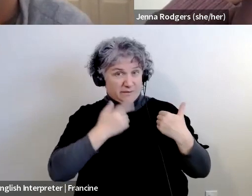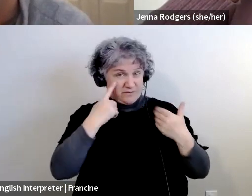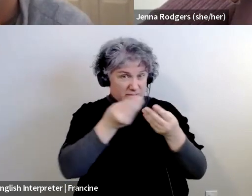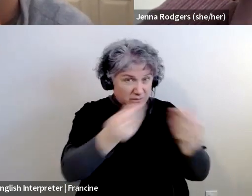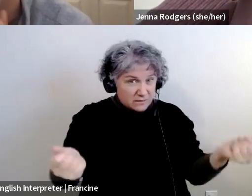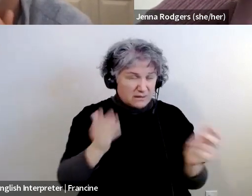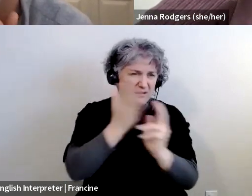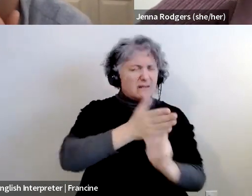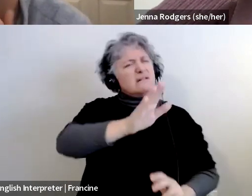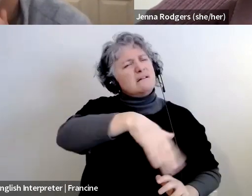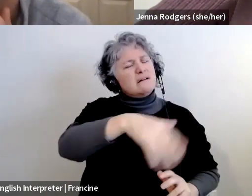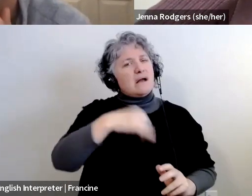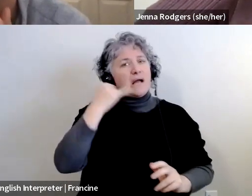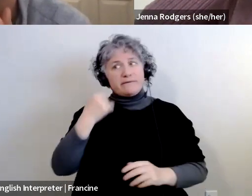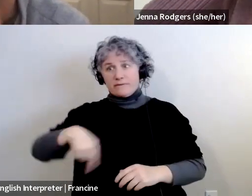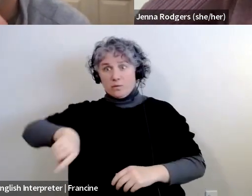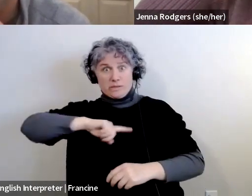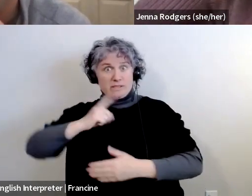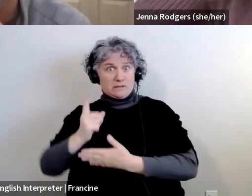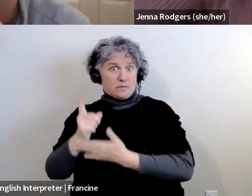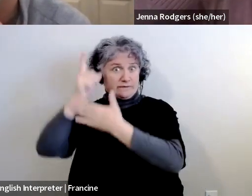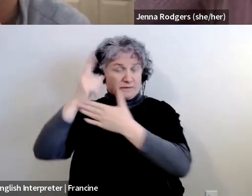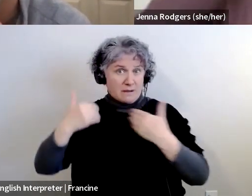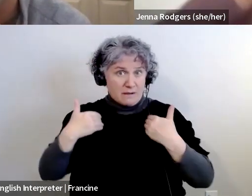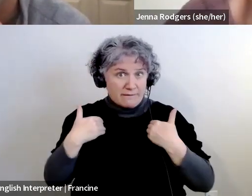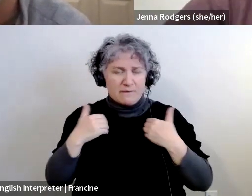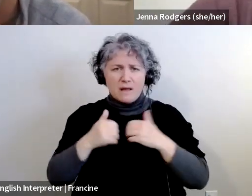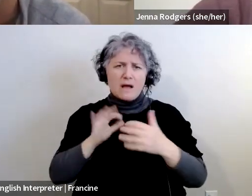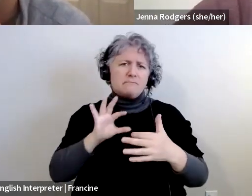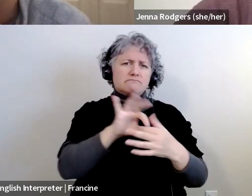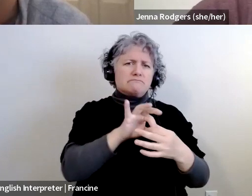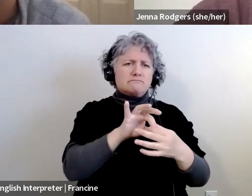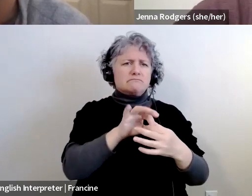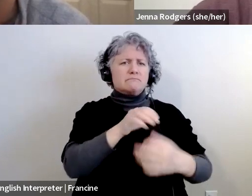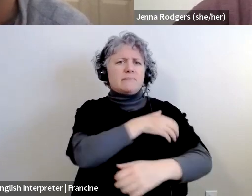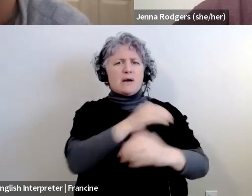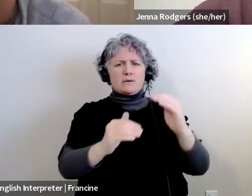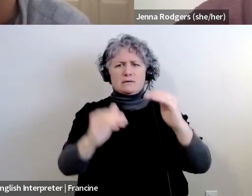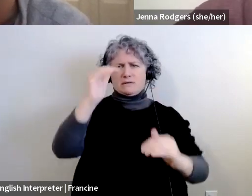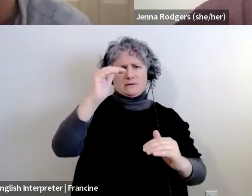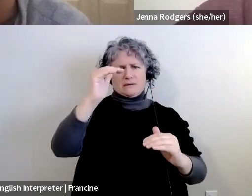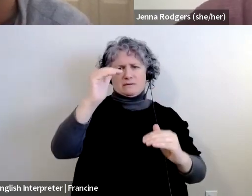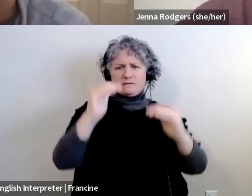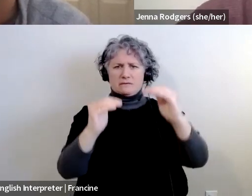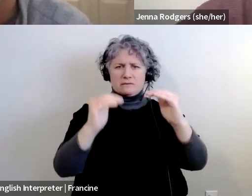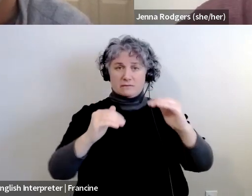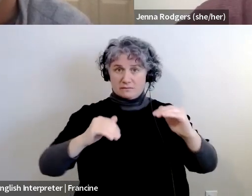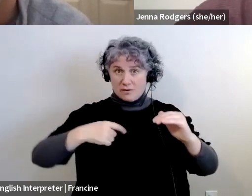have privilege, how are we connecting to that conversation? How are we connecting to that power dynamic? And are we doing our work?